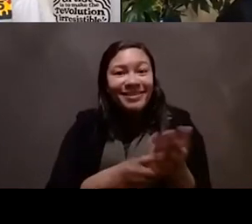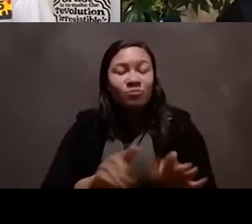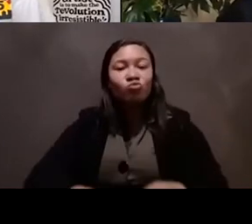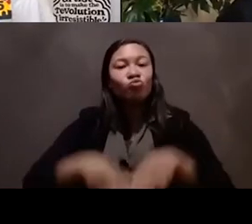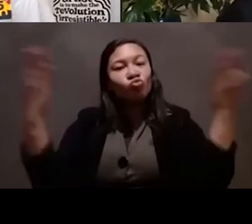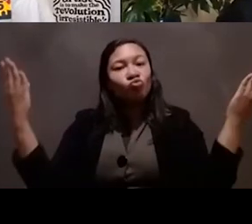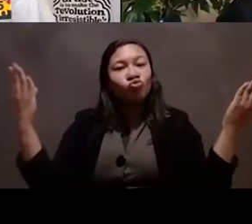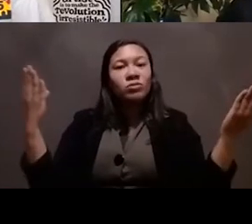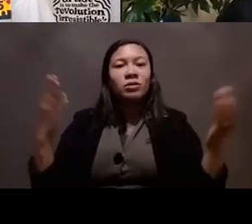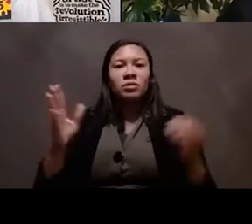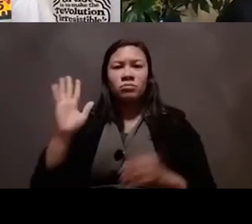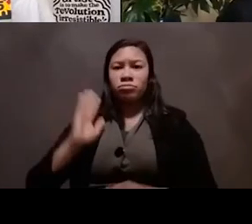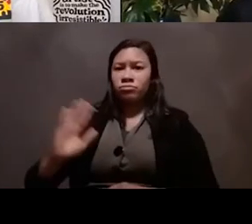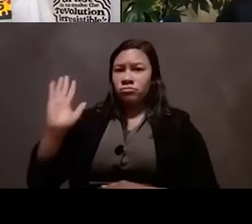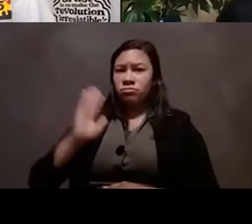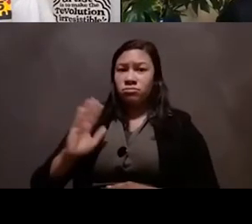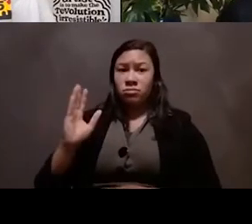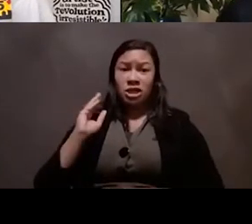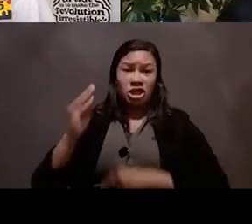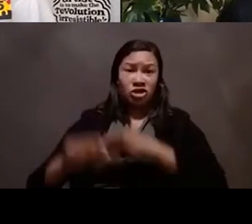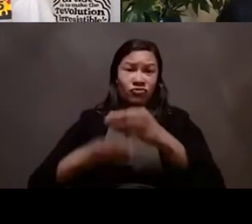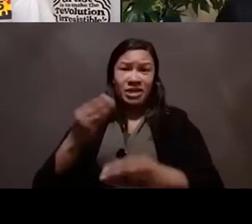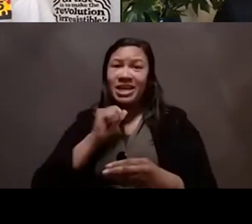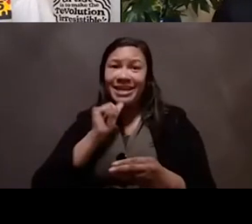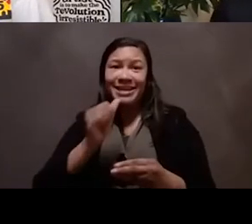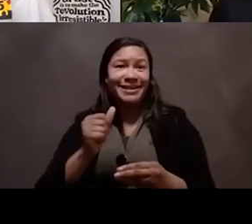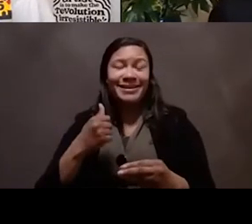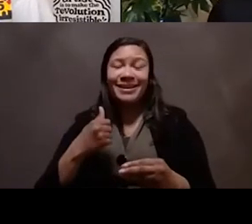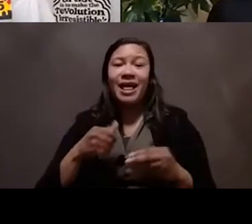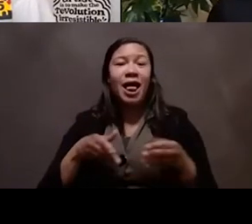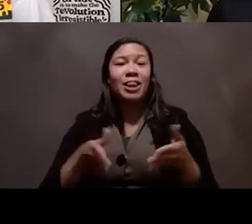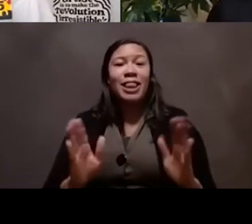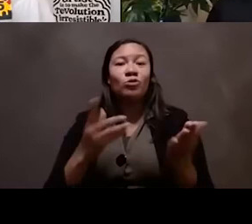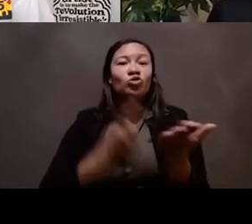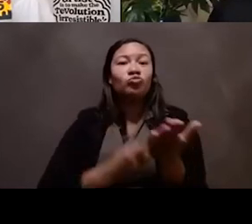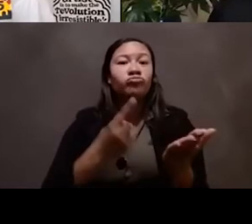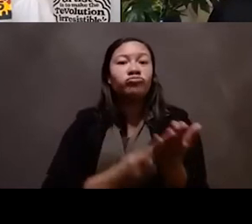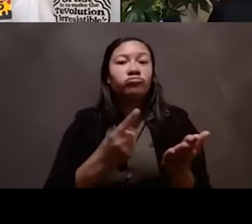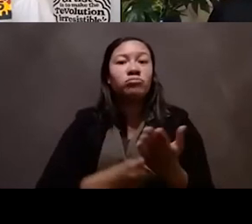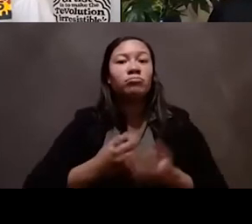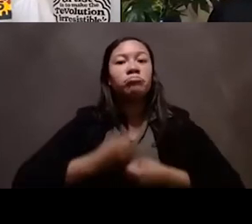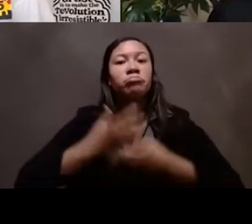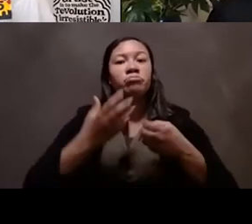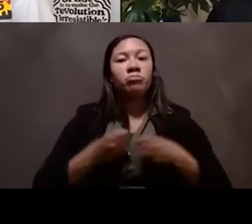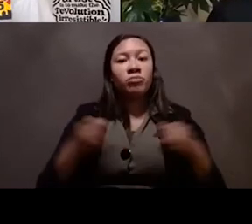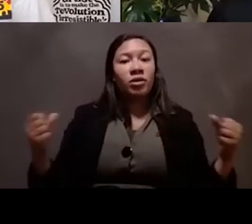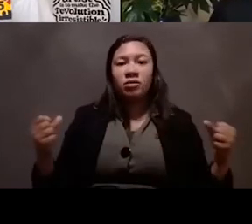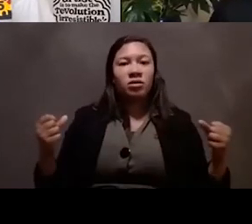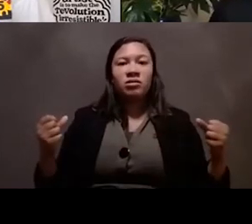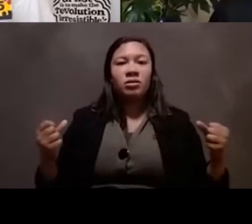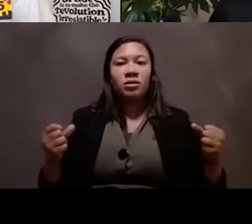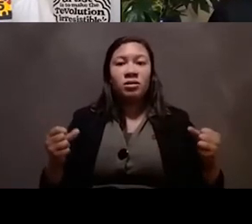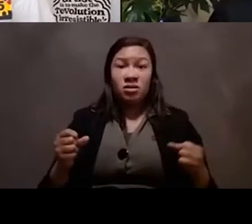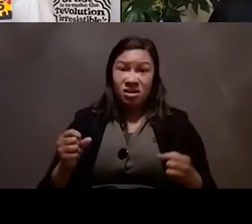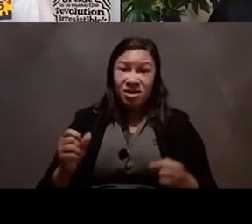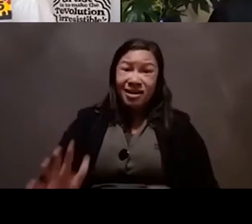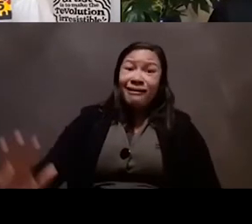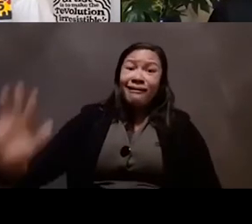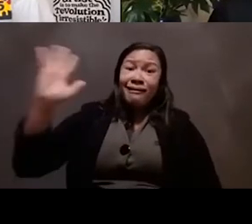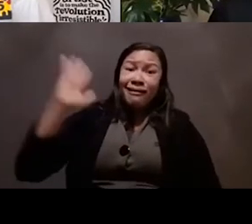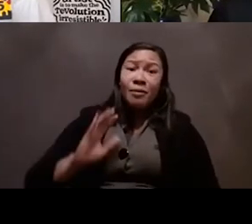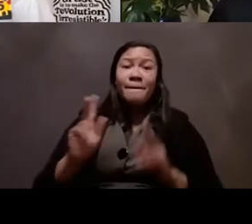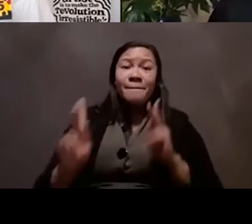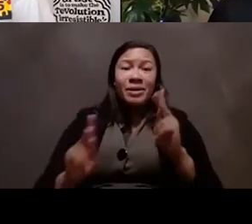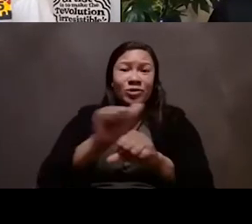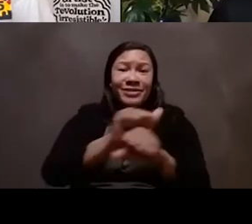folks didn't really have the space. I think about folks who, you know, were enslaved, right? Where was